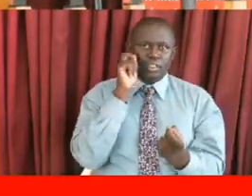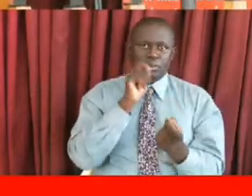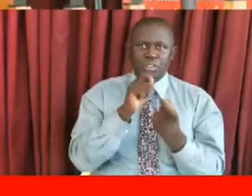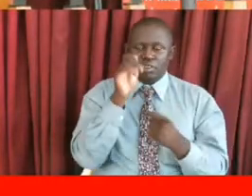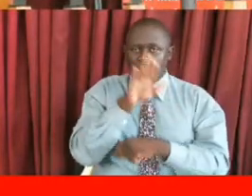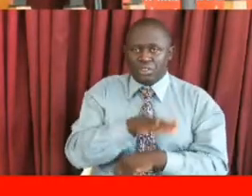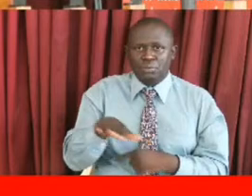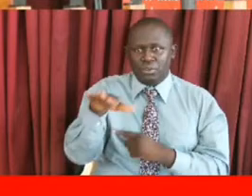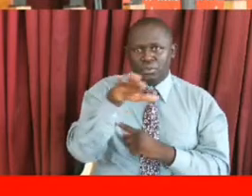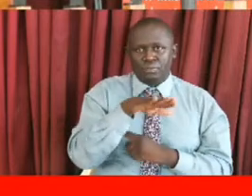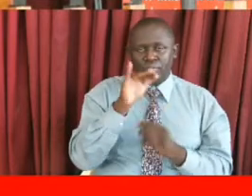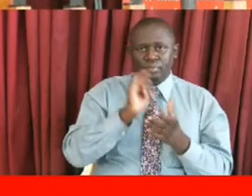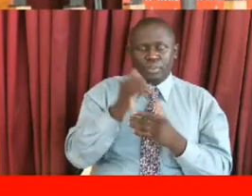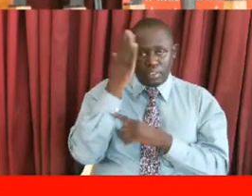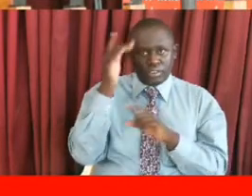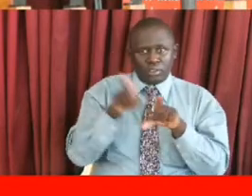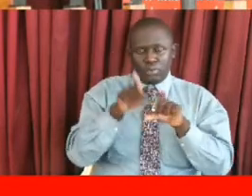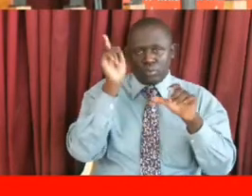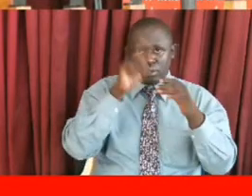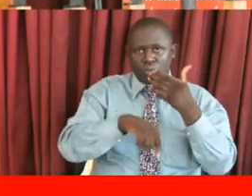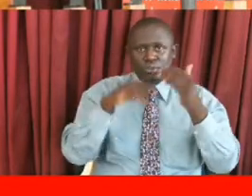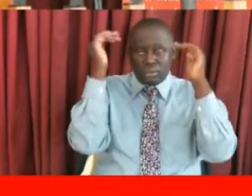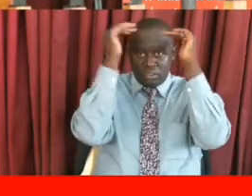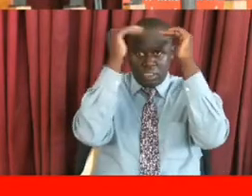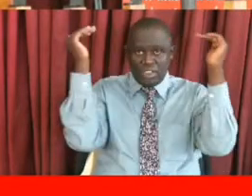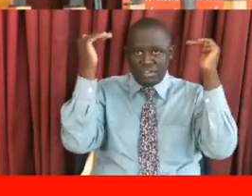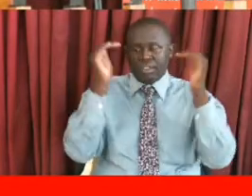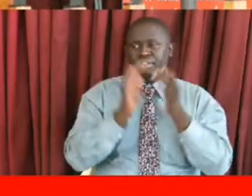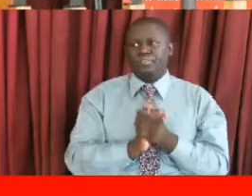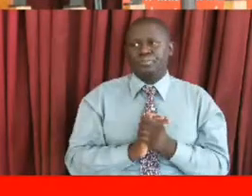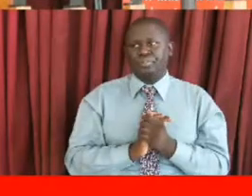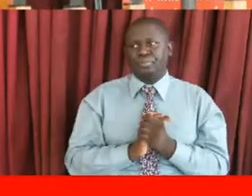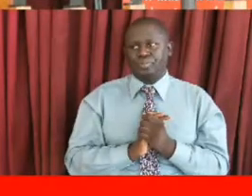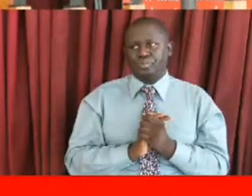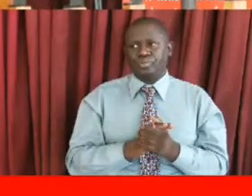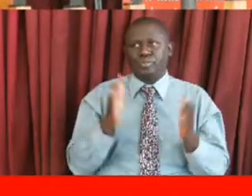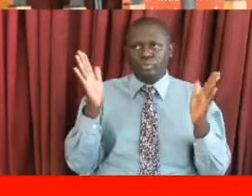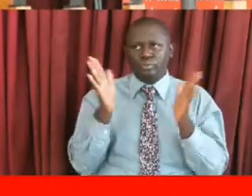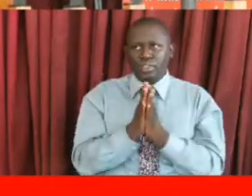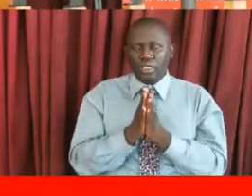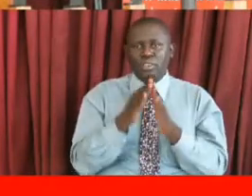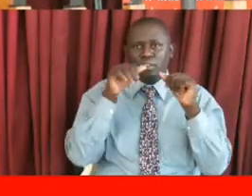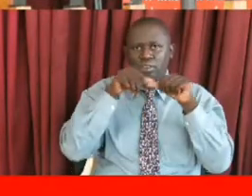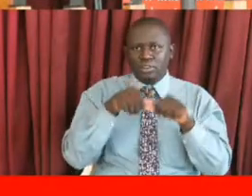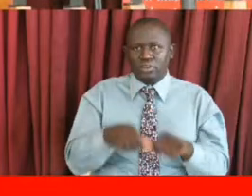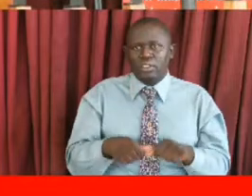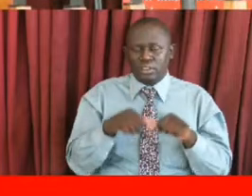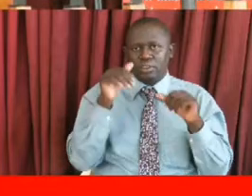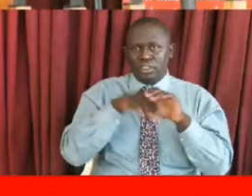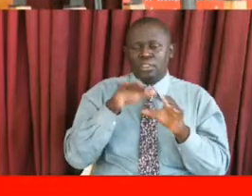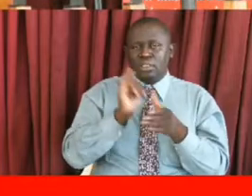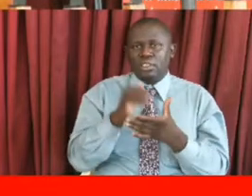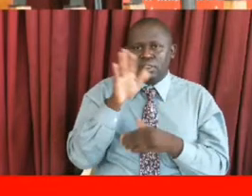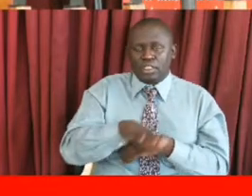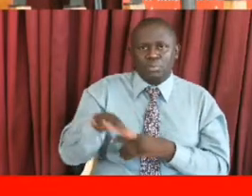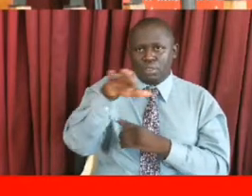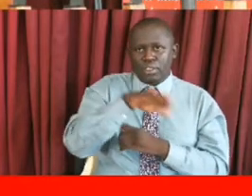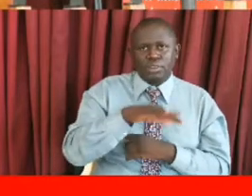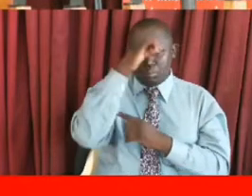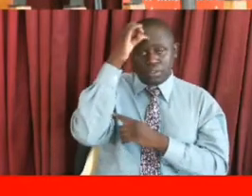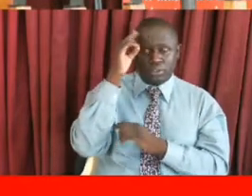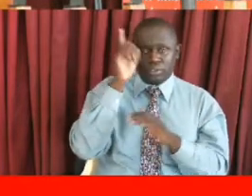place that is called the heavens and Hees in a place because he is a